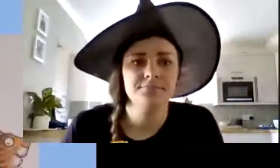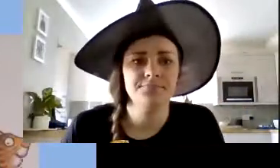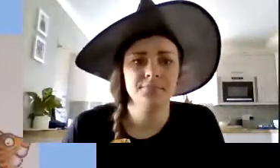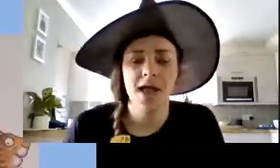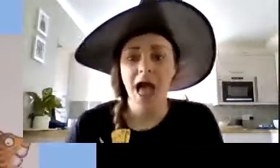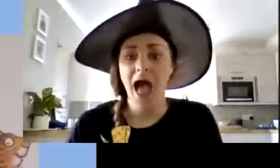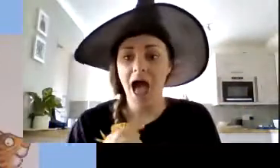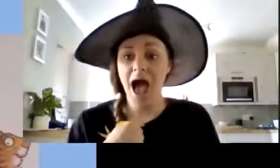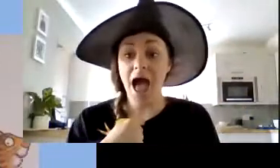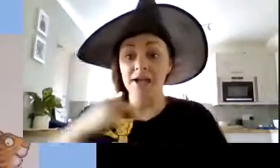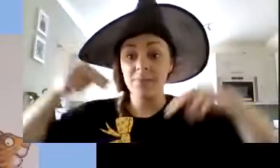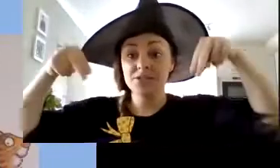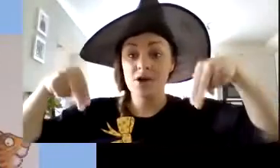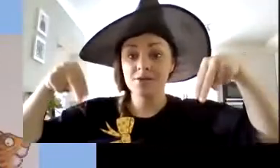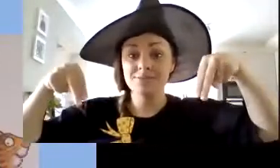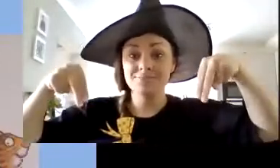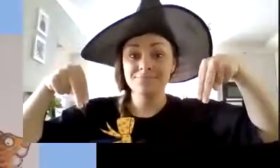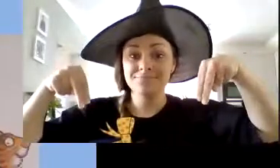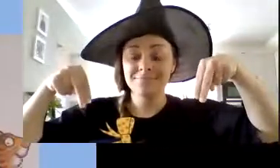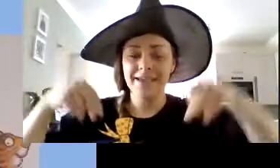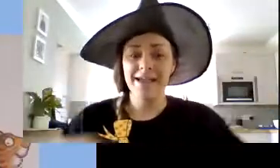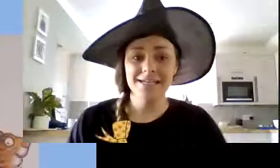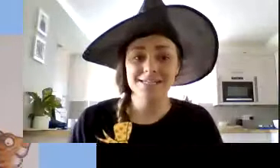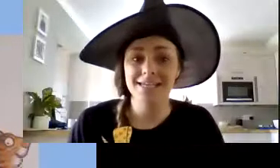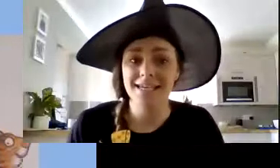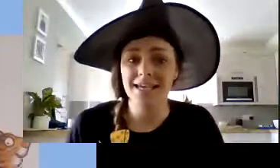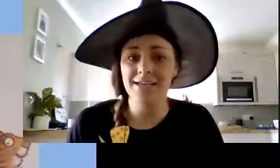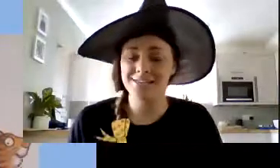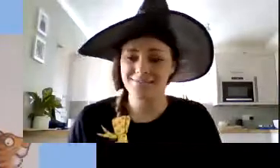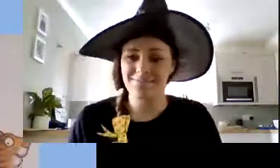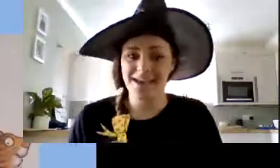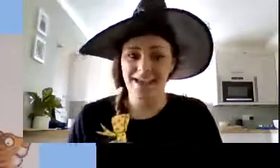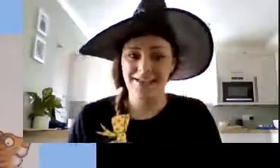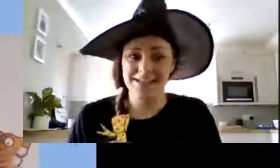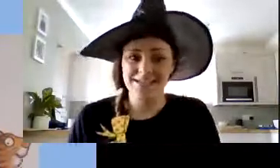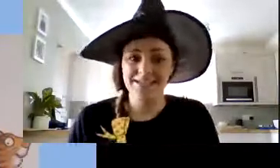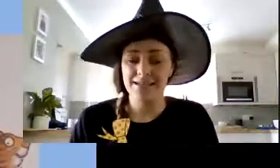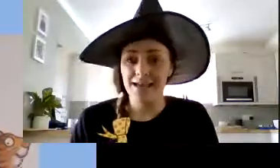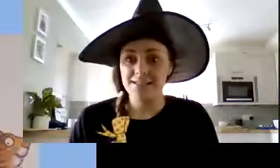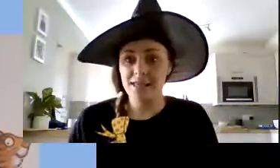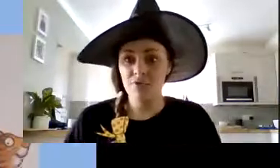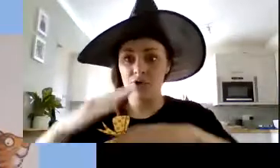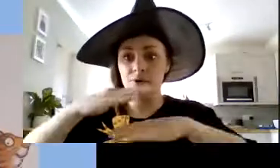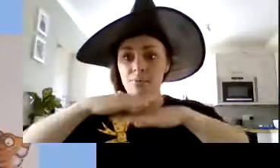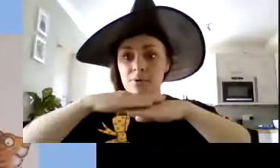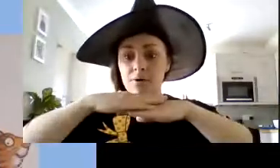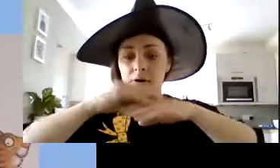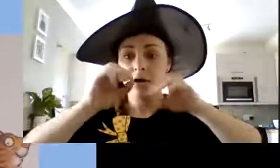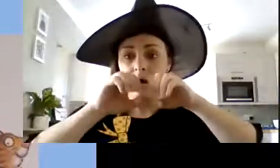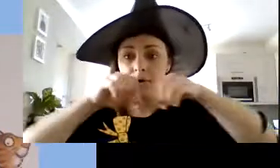head. I am a dog, as keen as can be. Is there